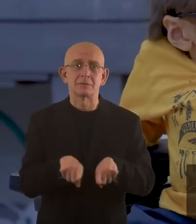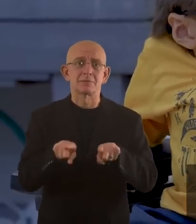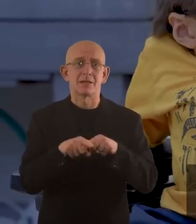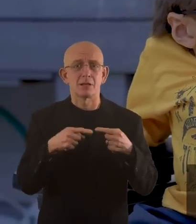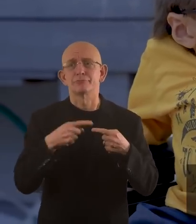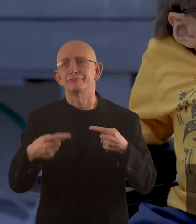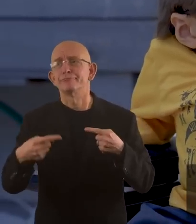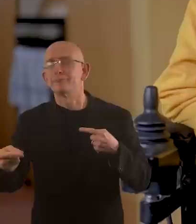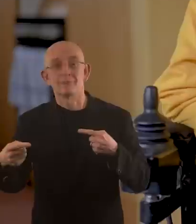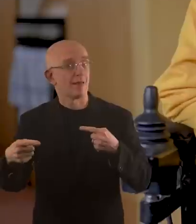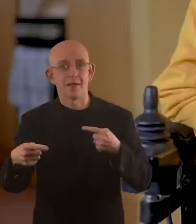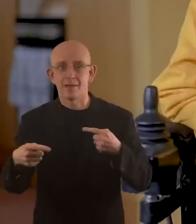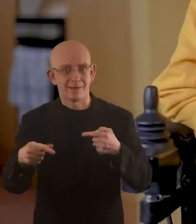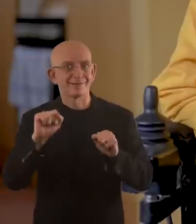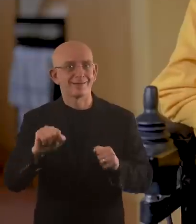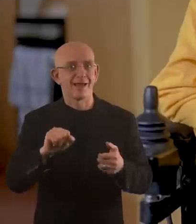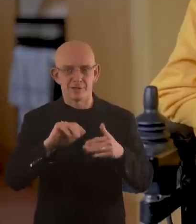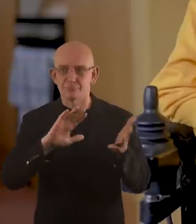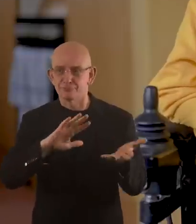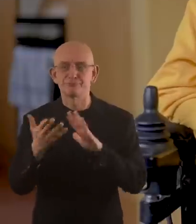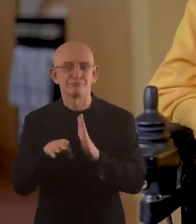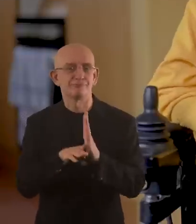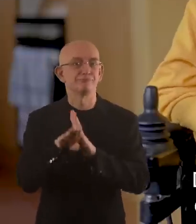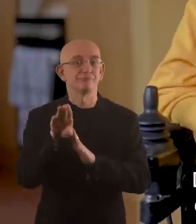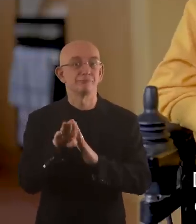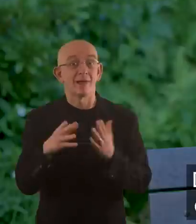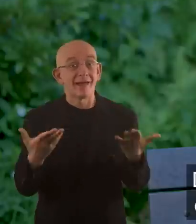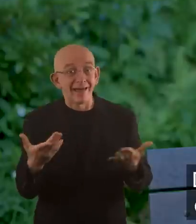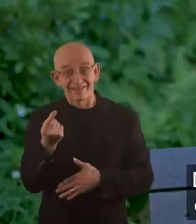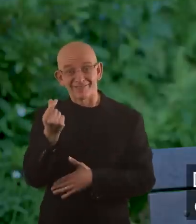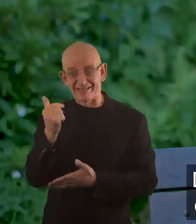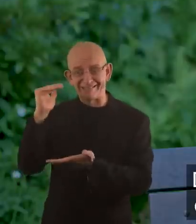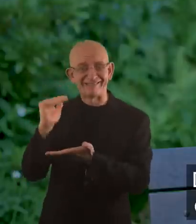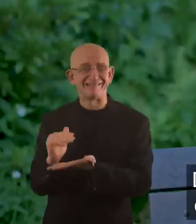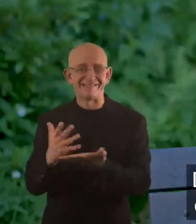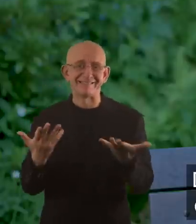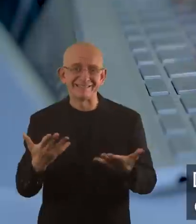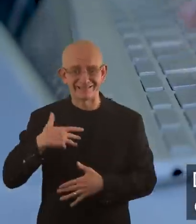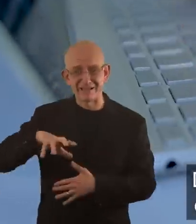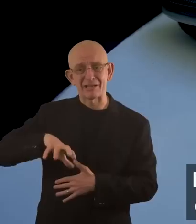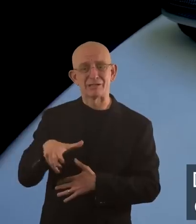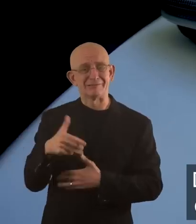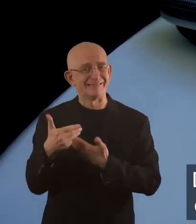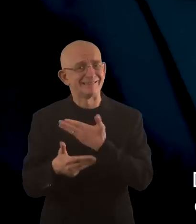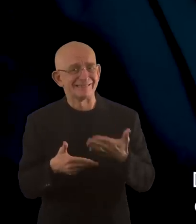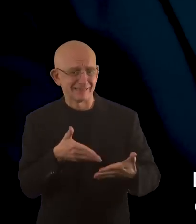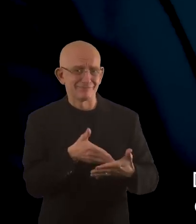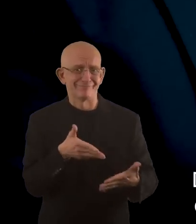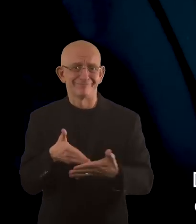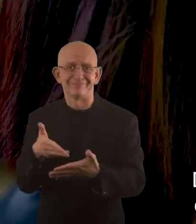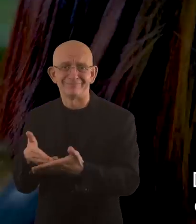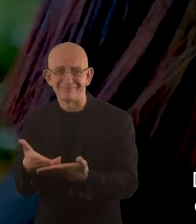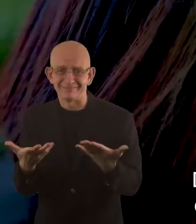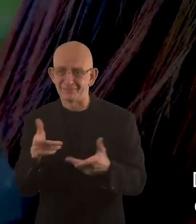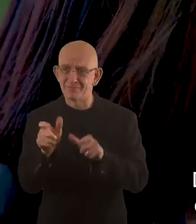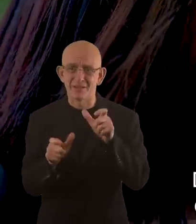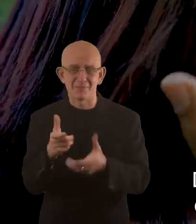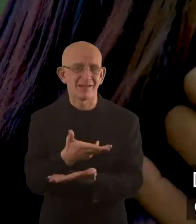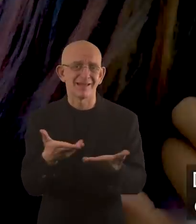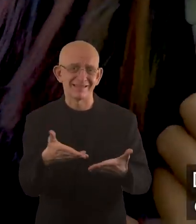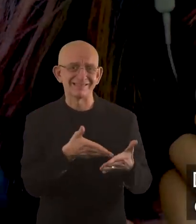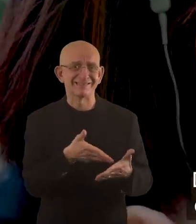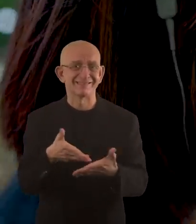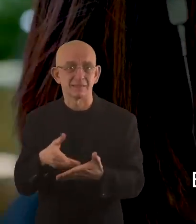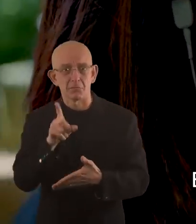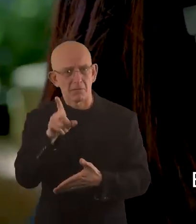do, things don't stay the same forever, they also change. Due to lack of funding, being a developing country, access is